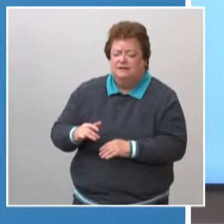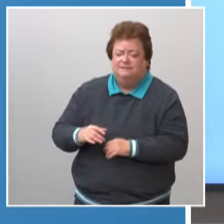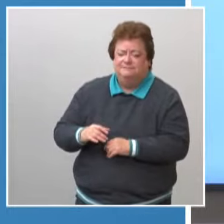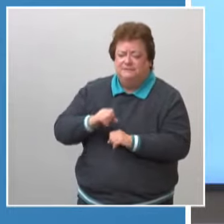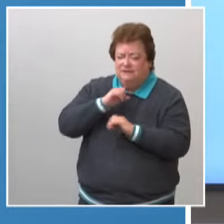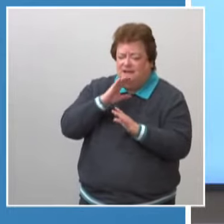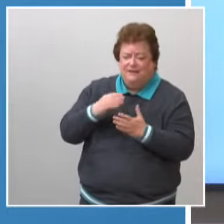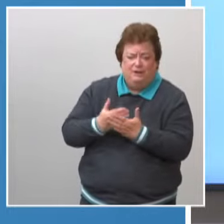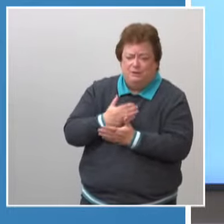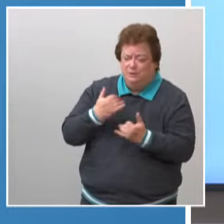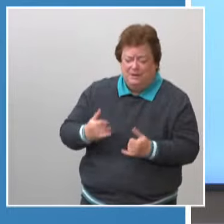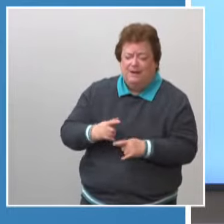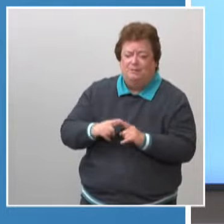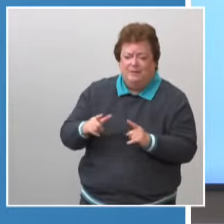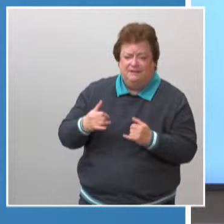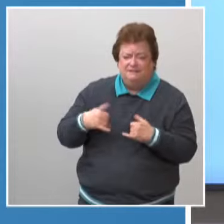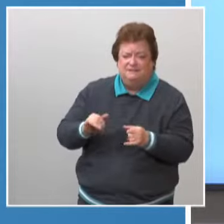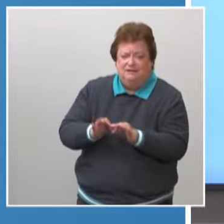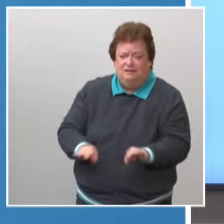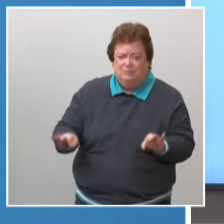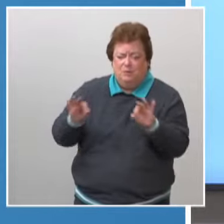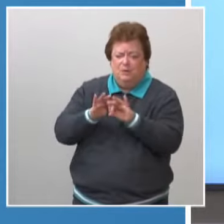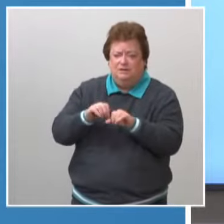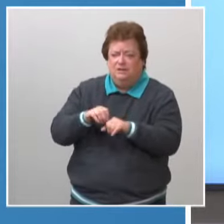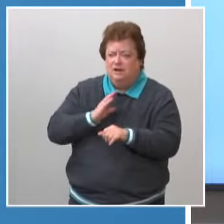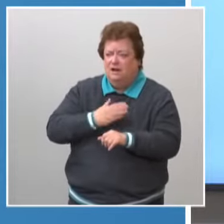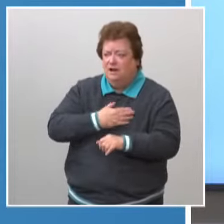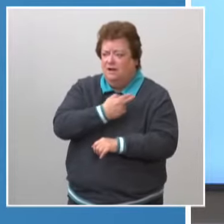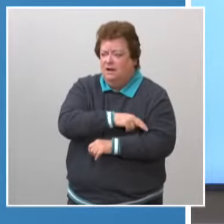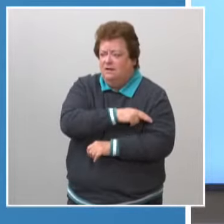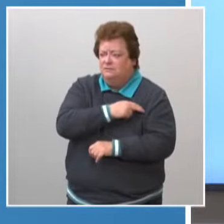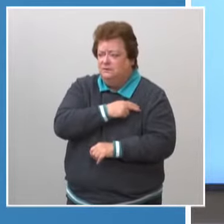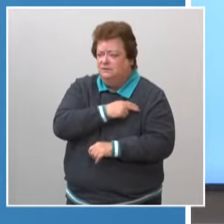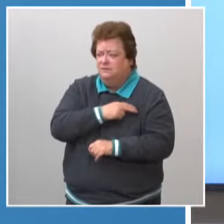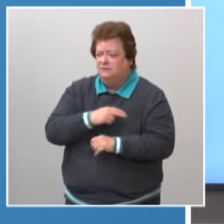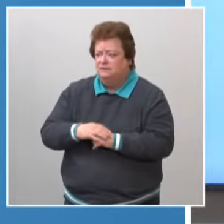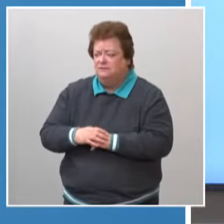hospitals. Like Russ talked about, every day we're looking at surgeries.